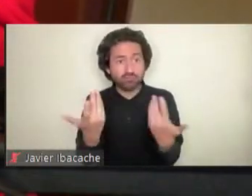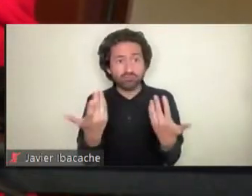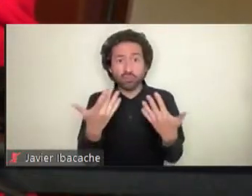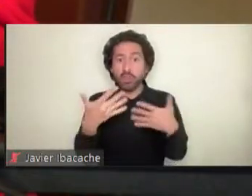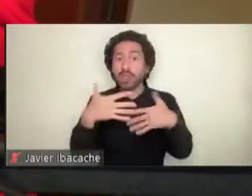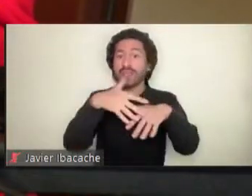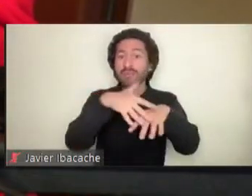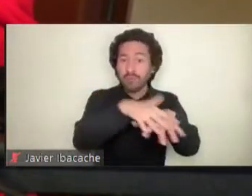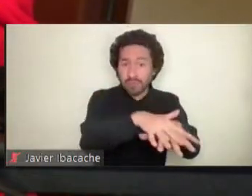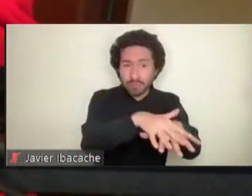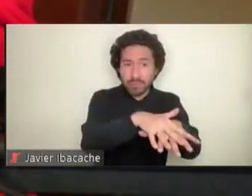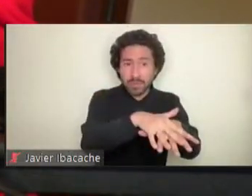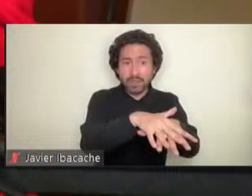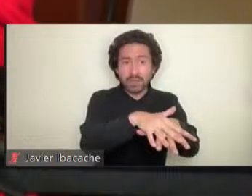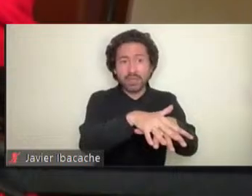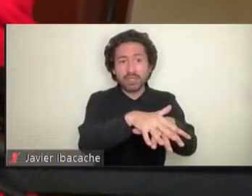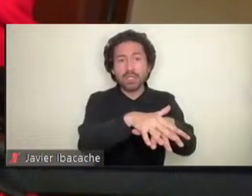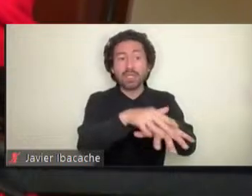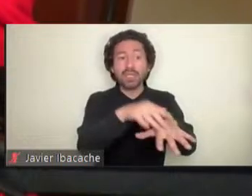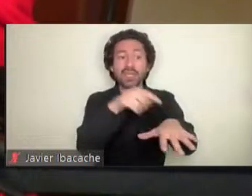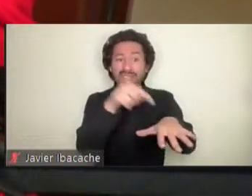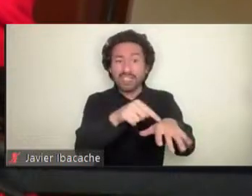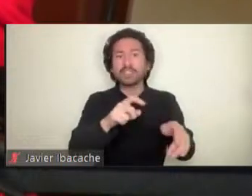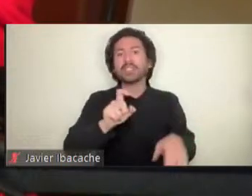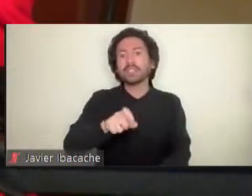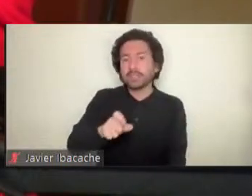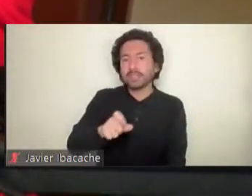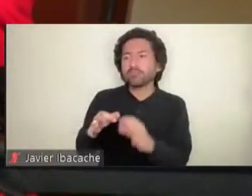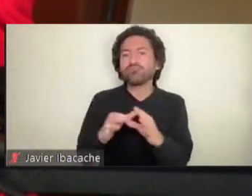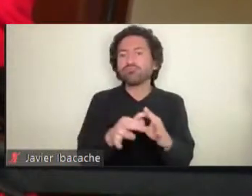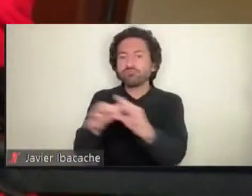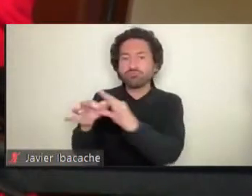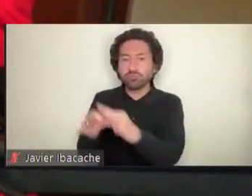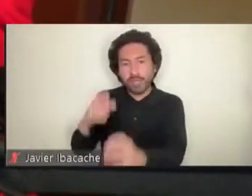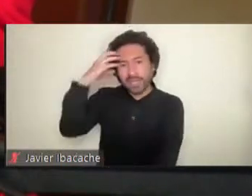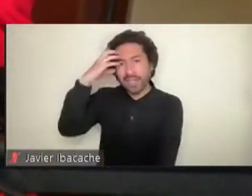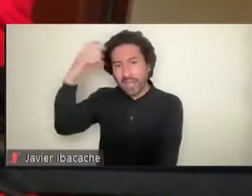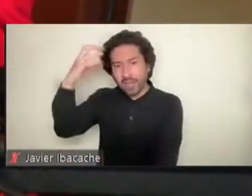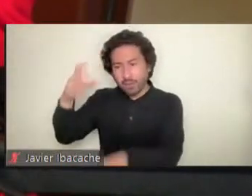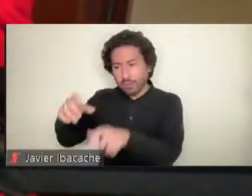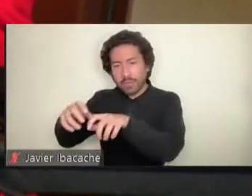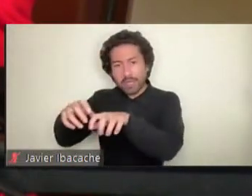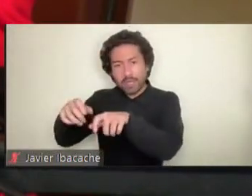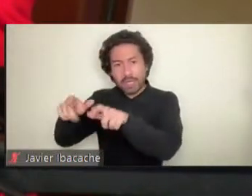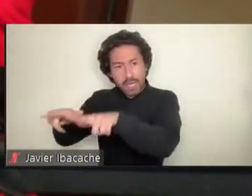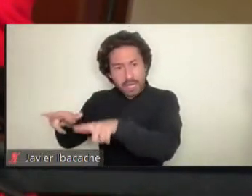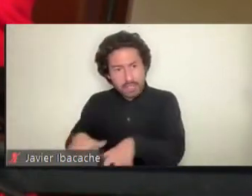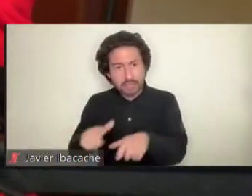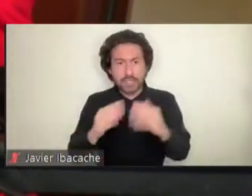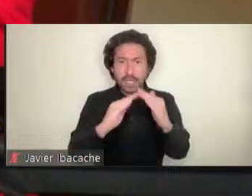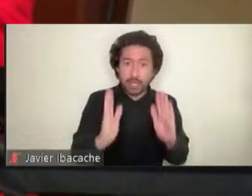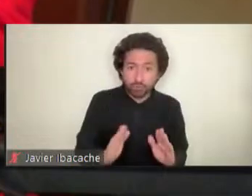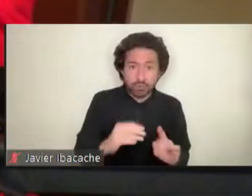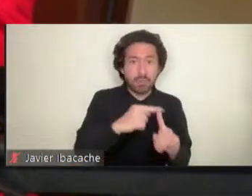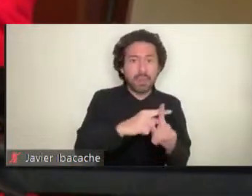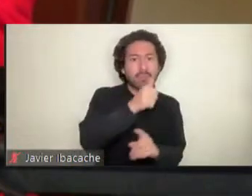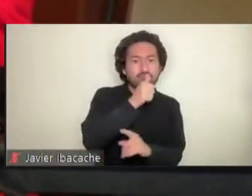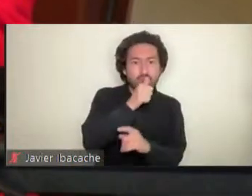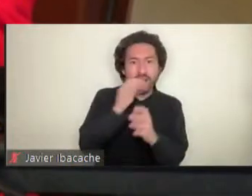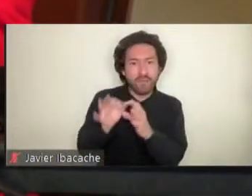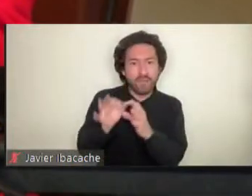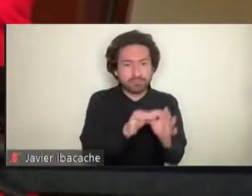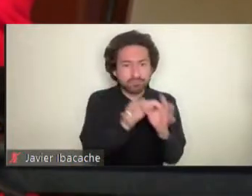implementation often requires collaboration between government agencies, research institutions, and the private sector. A new